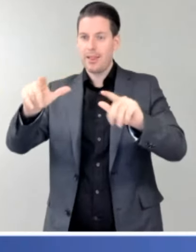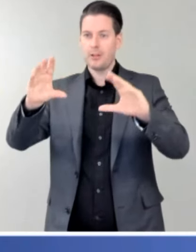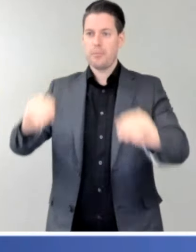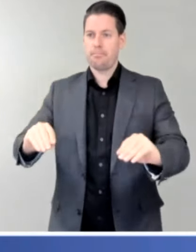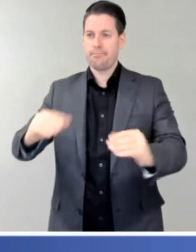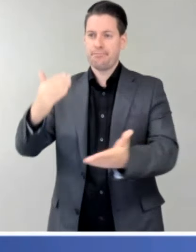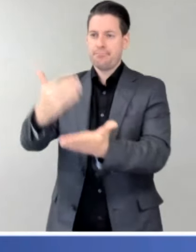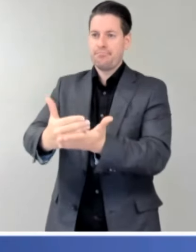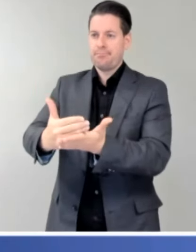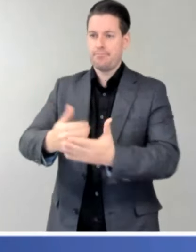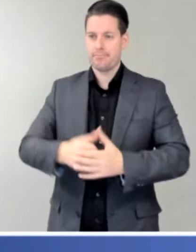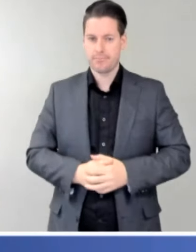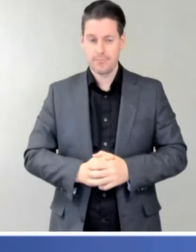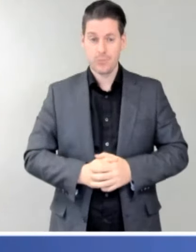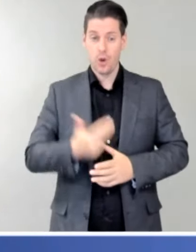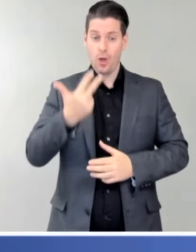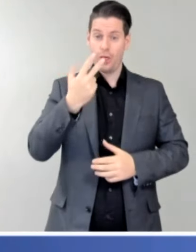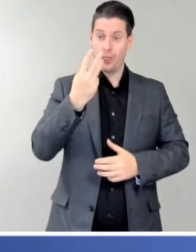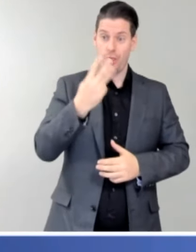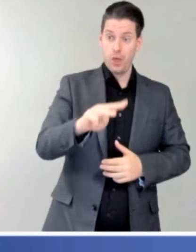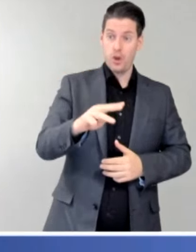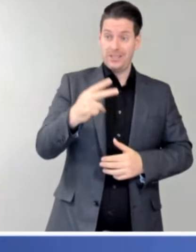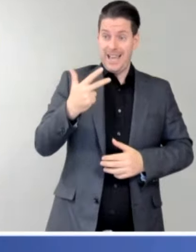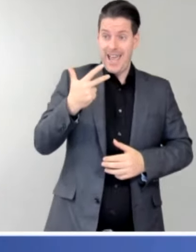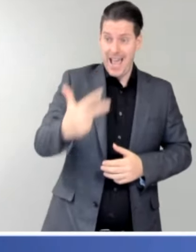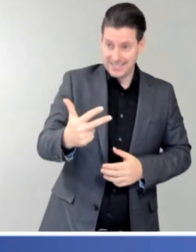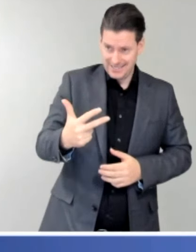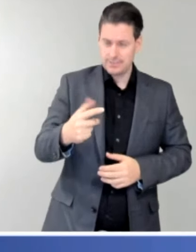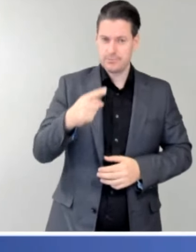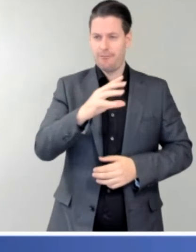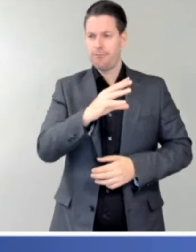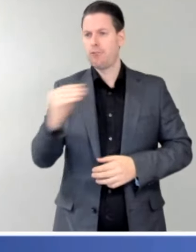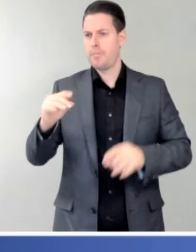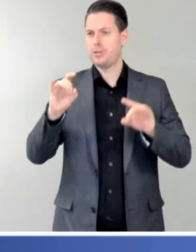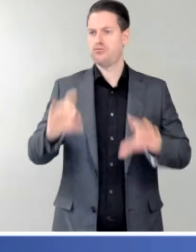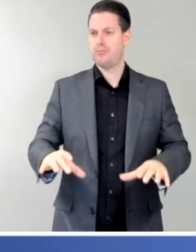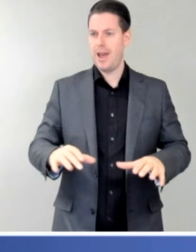38 who called Australia home, one of the worst peacetime losses of Australian life.